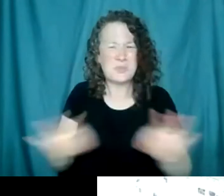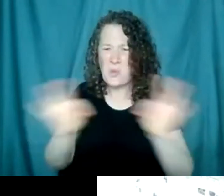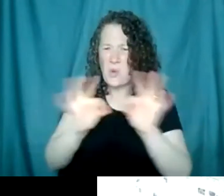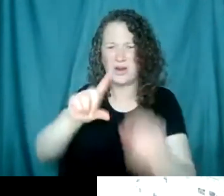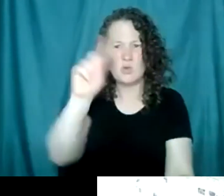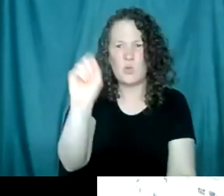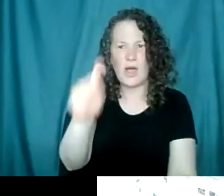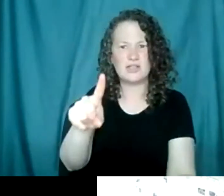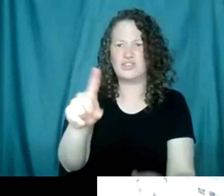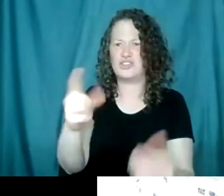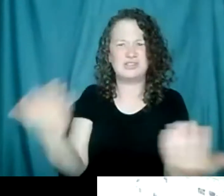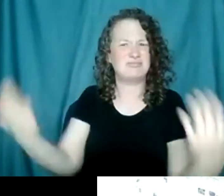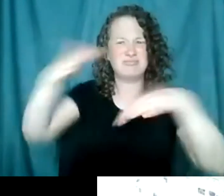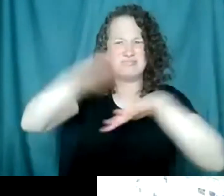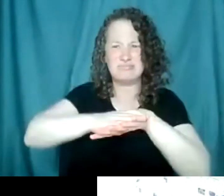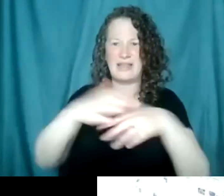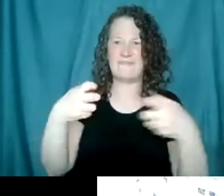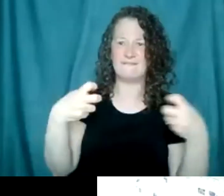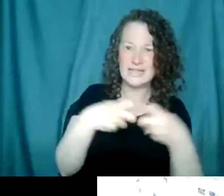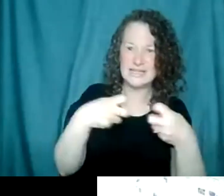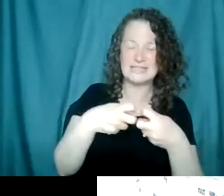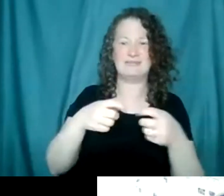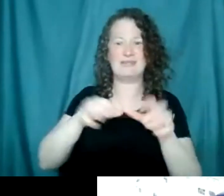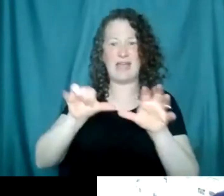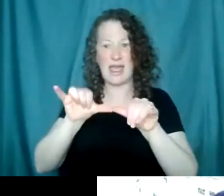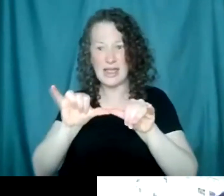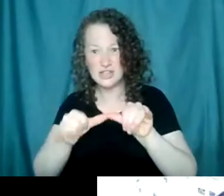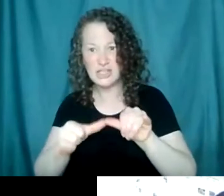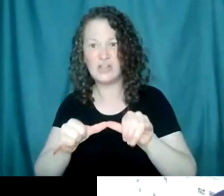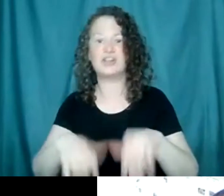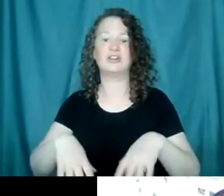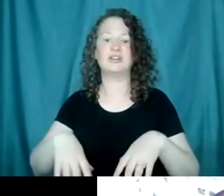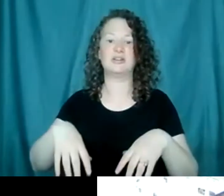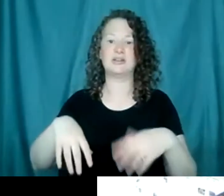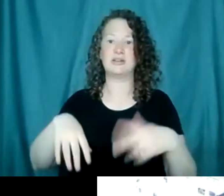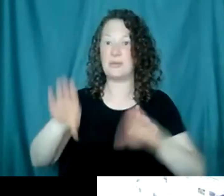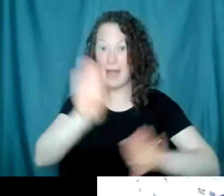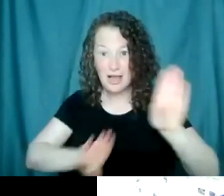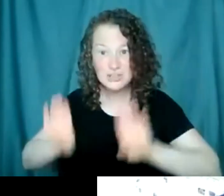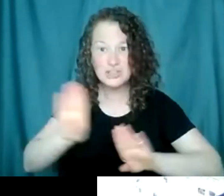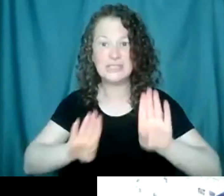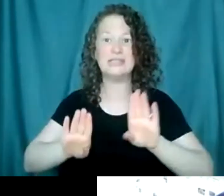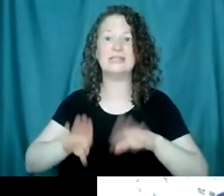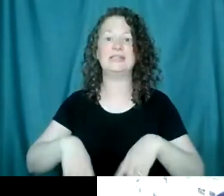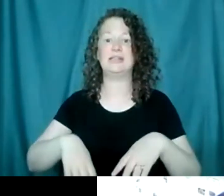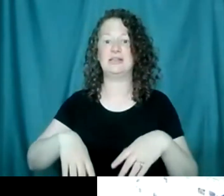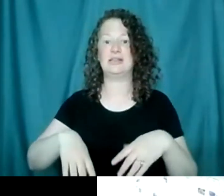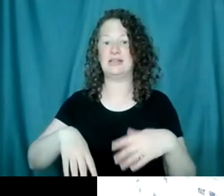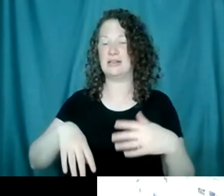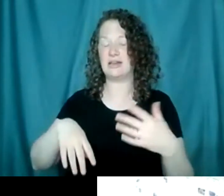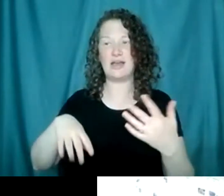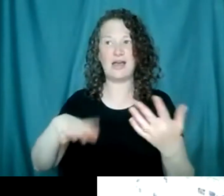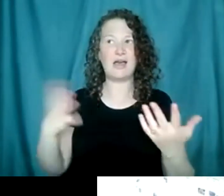bring together physicists, engineers, if you're getting that biology element to it, but the